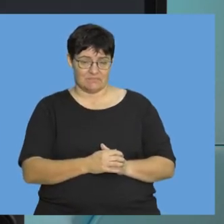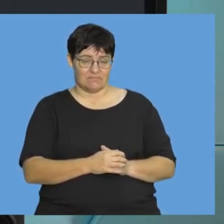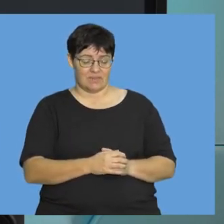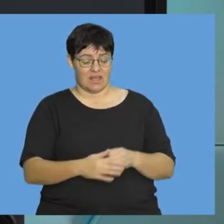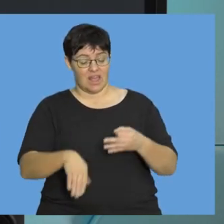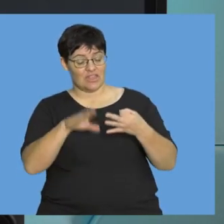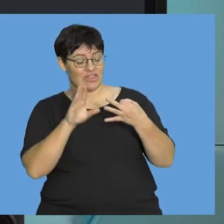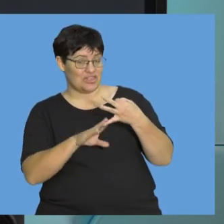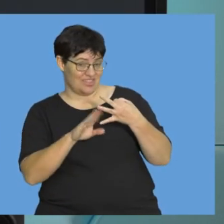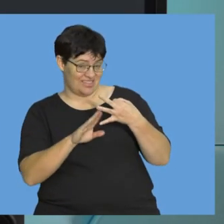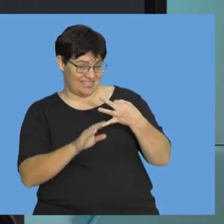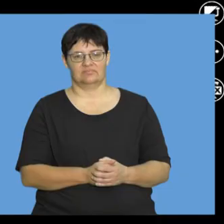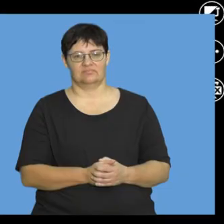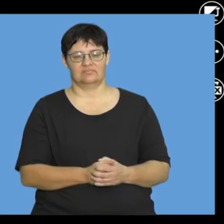there.